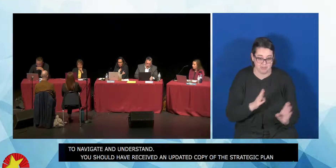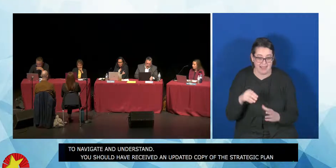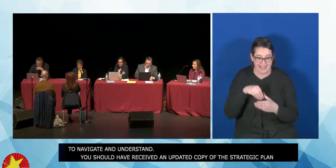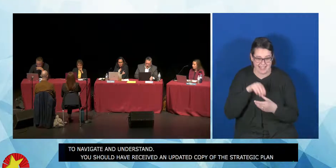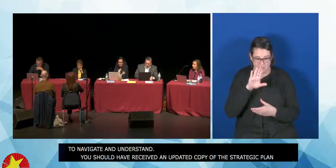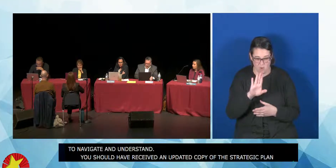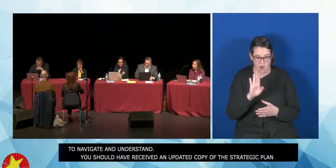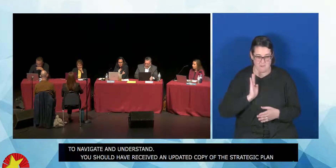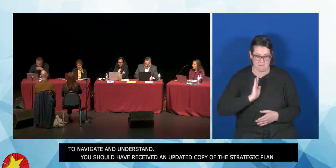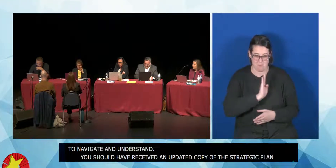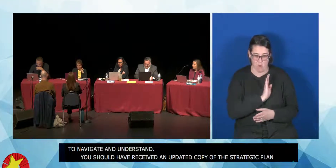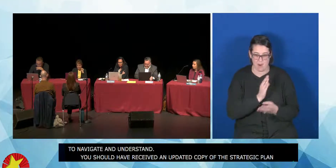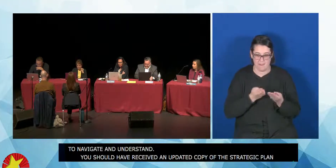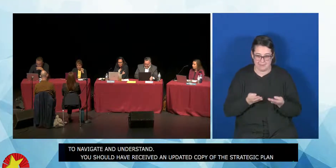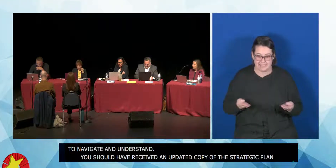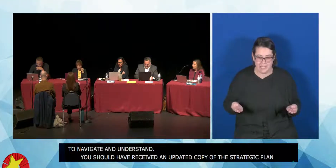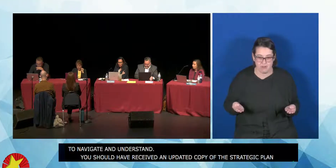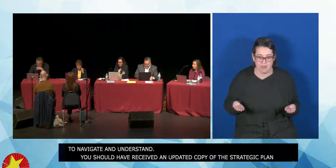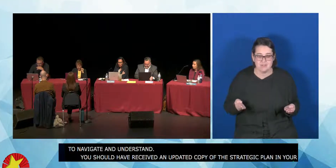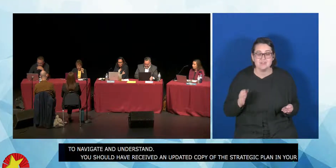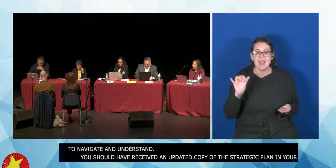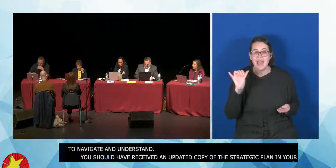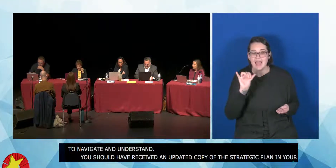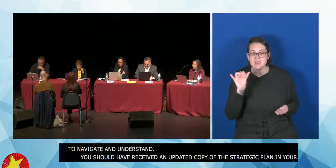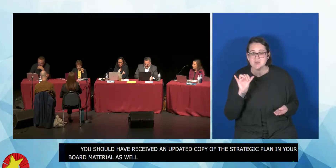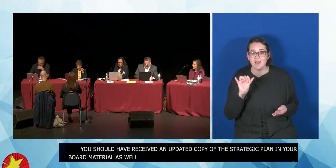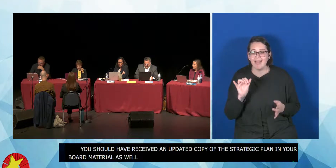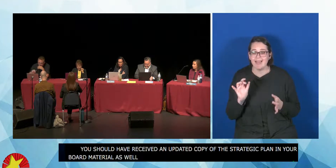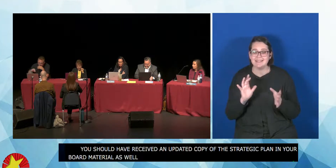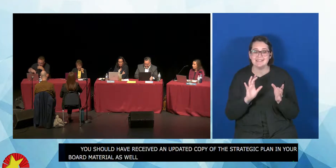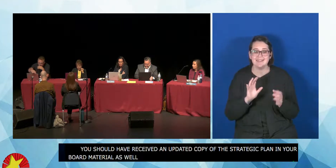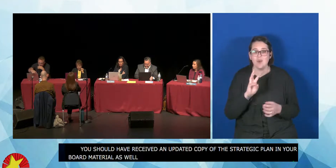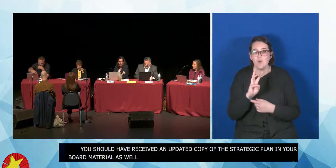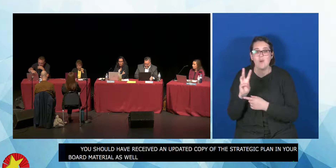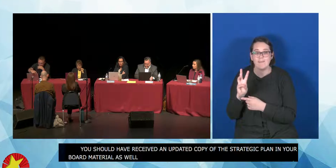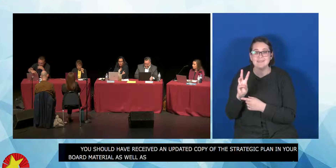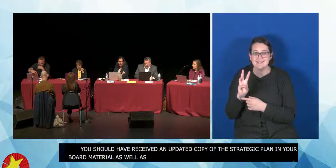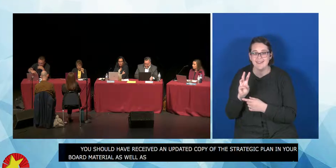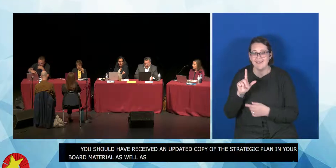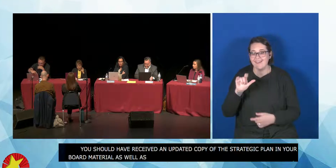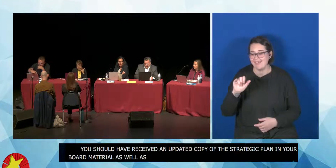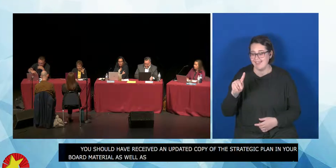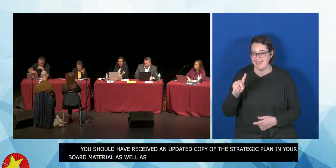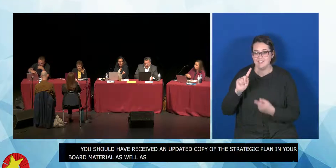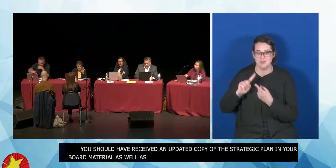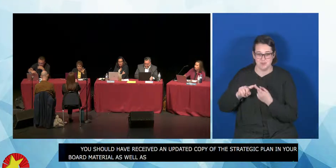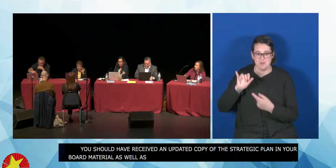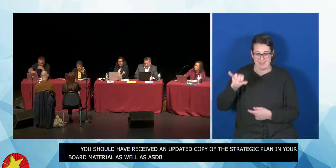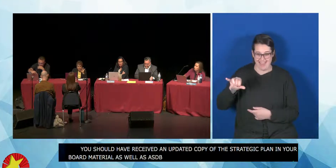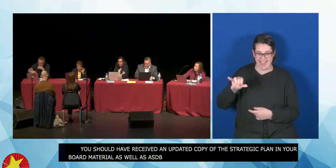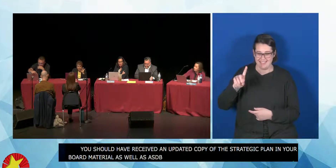materials, as well as a link to the ASCB dashboard.